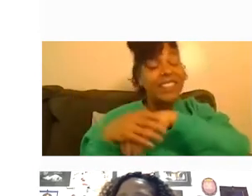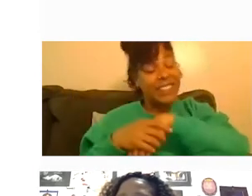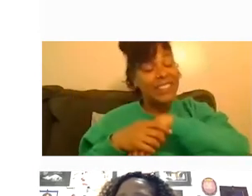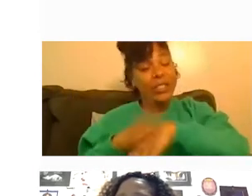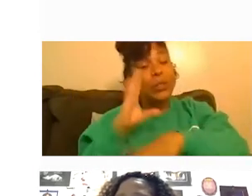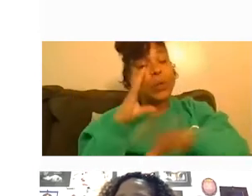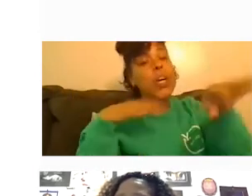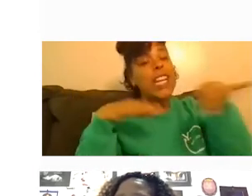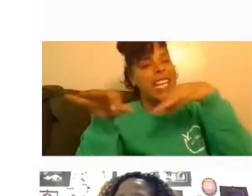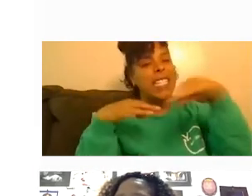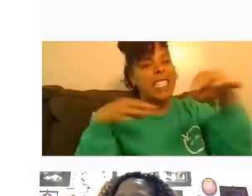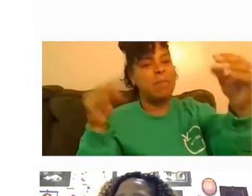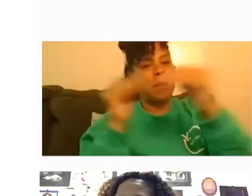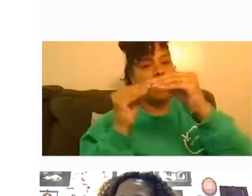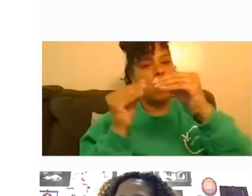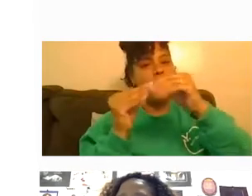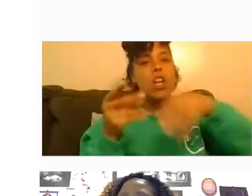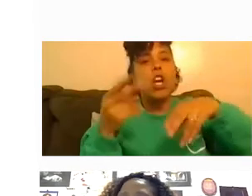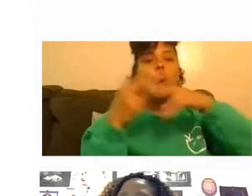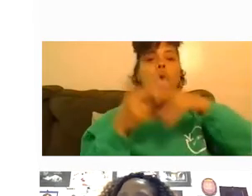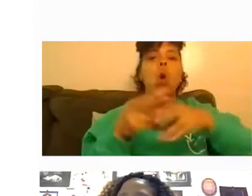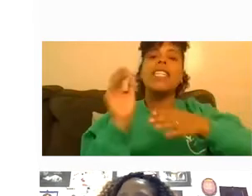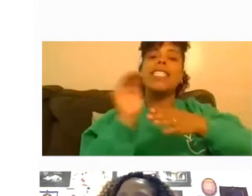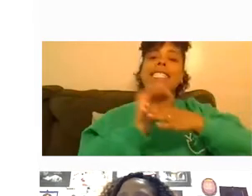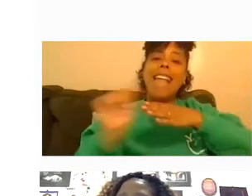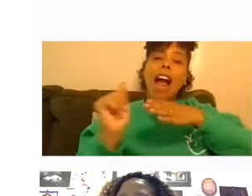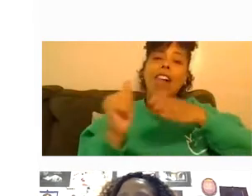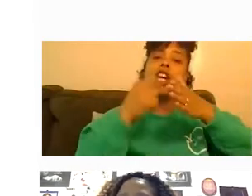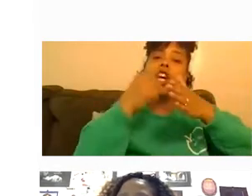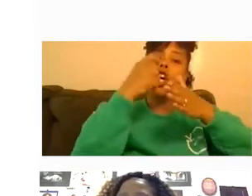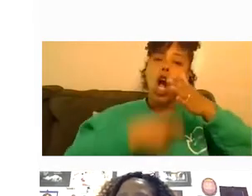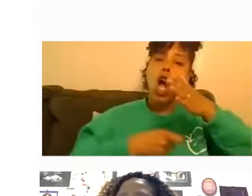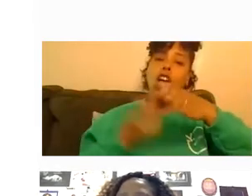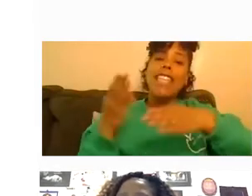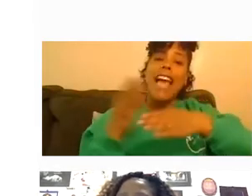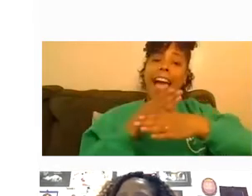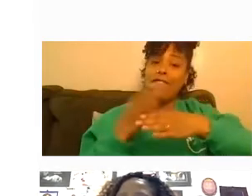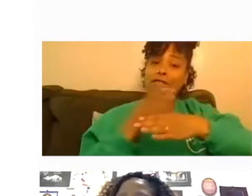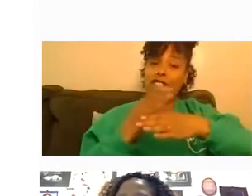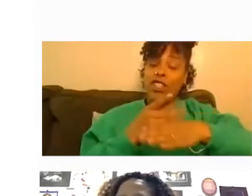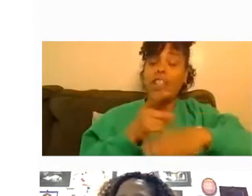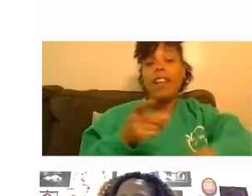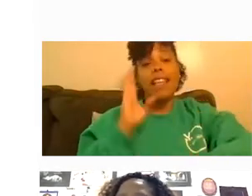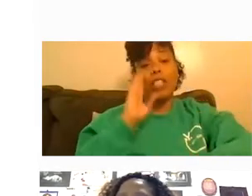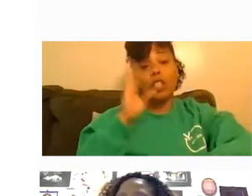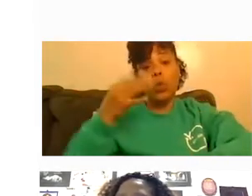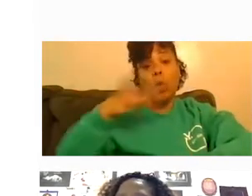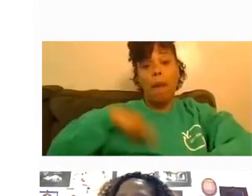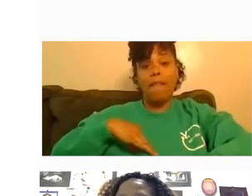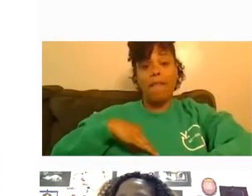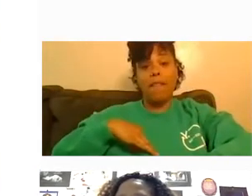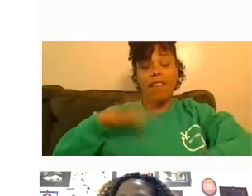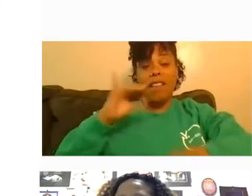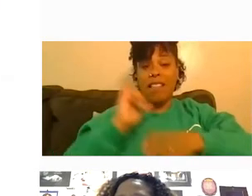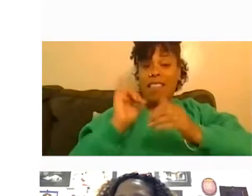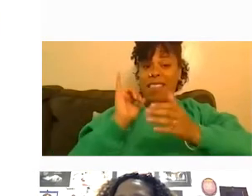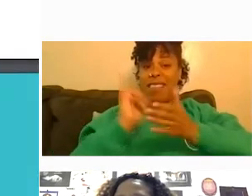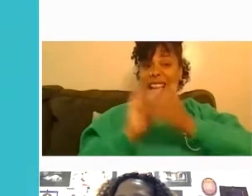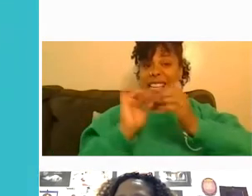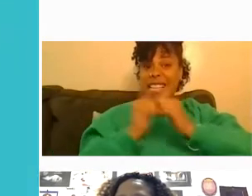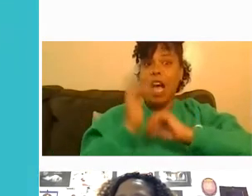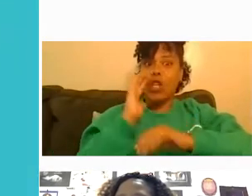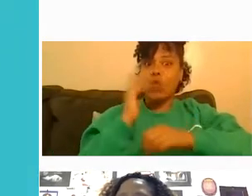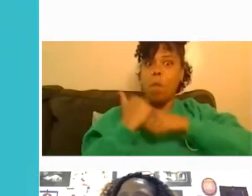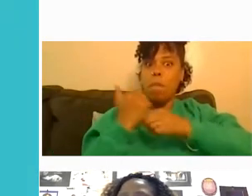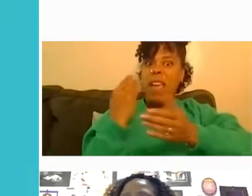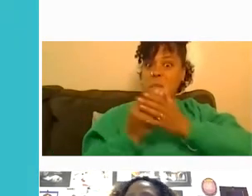a principle called dollar cost averaging that you would benefit from, and that's how you make money in the market in these